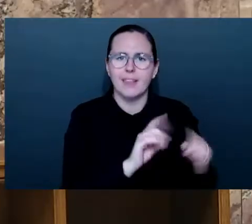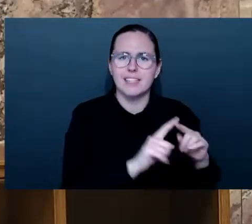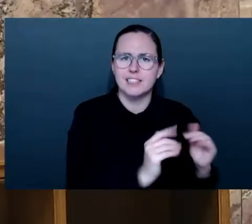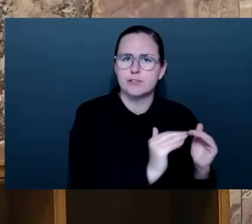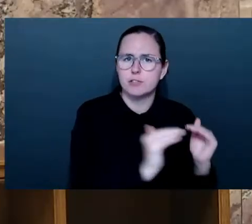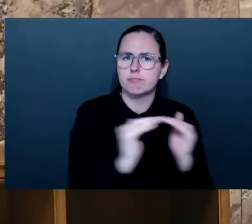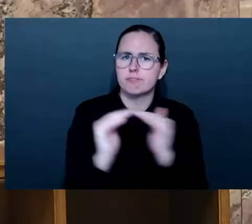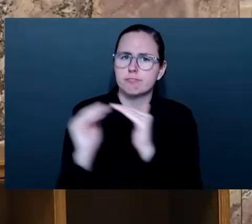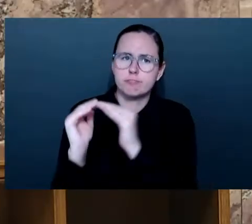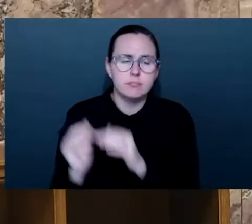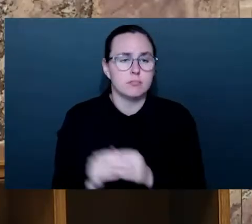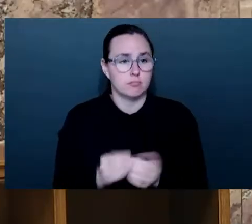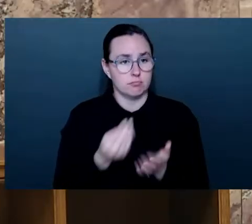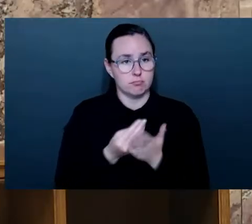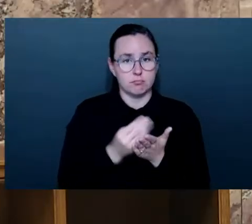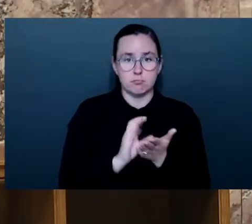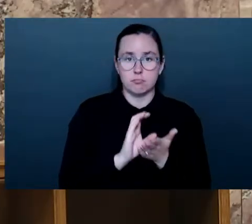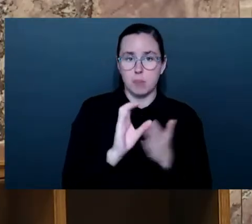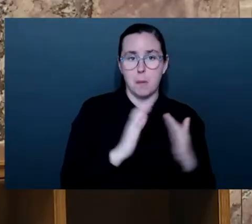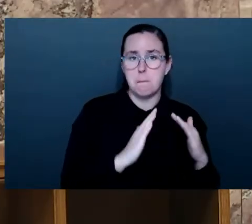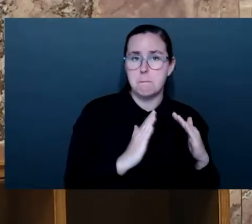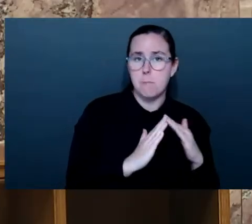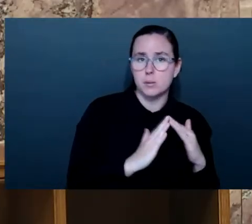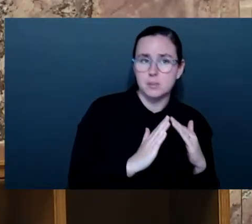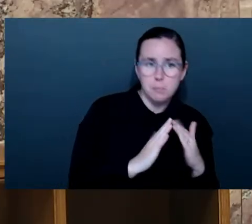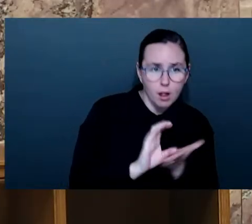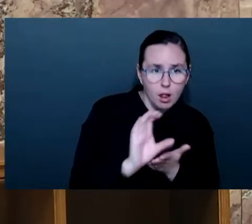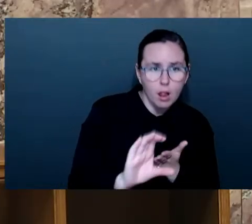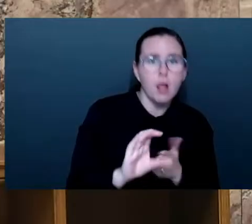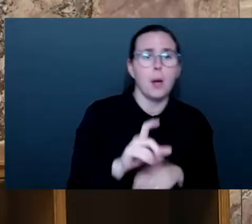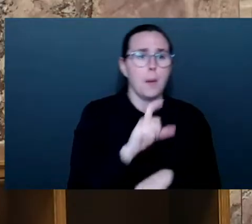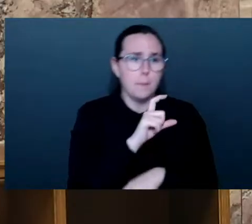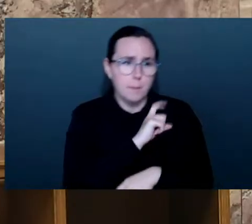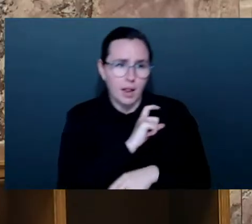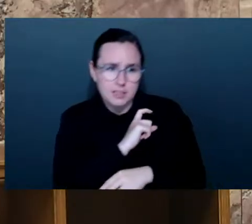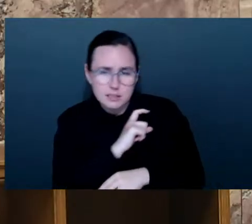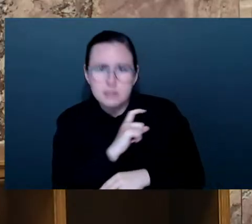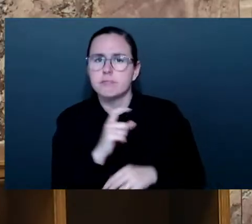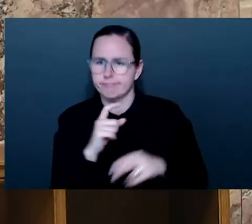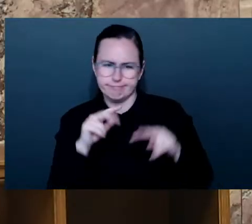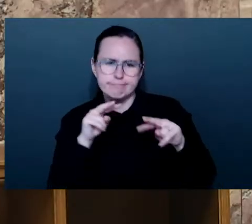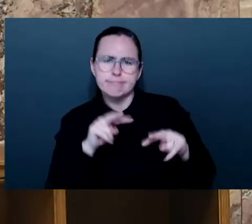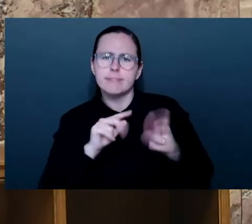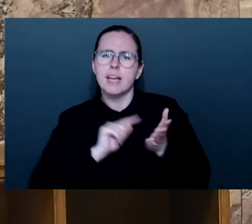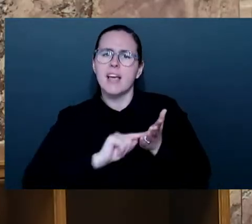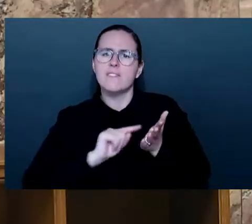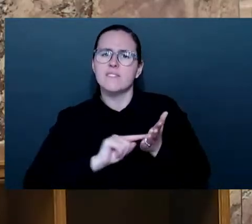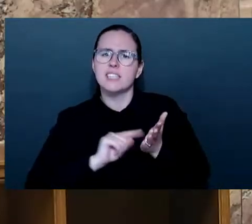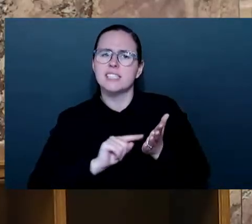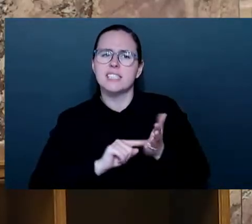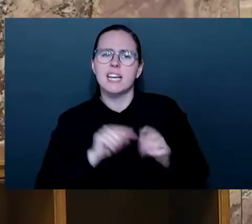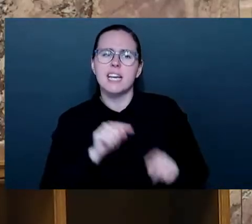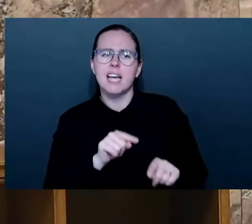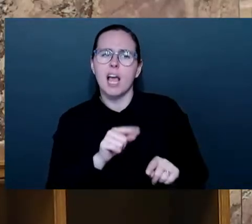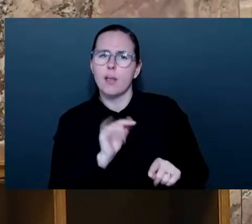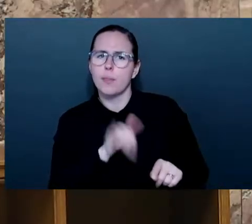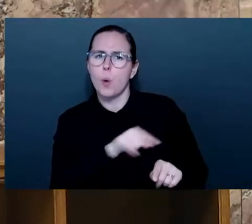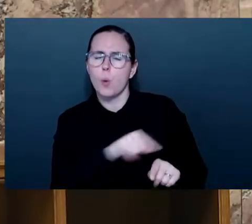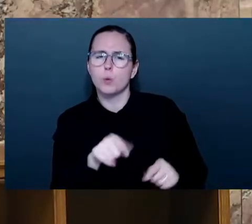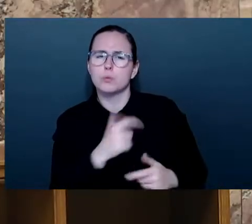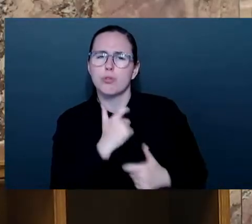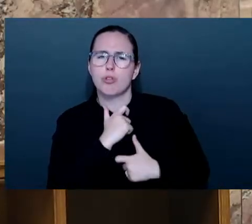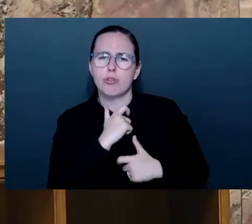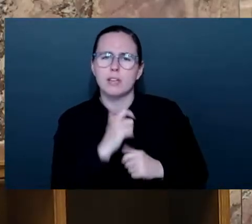We make our ongoing investments in combating organized crime and gun violence, and will continue to carry on this